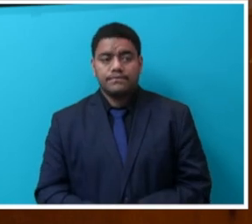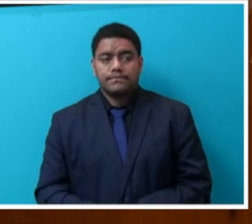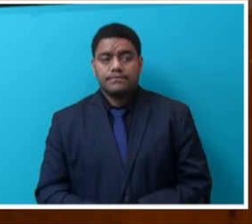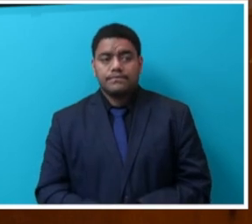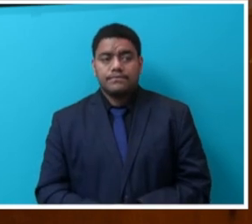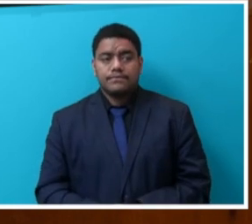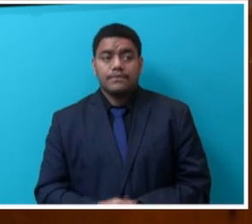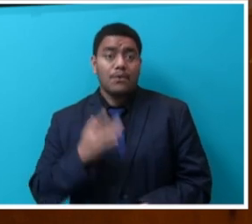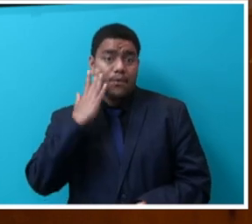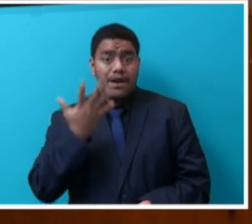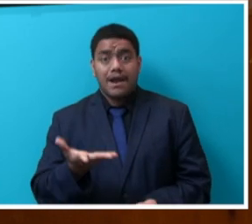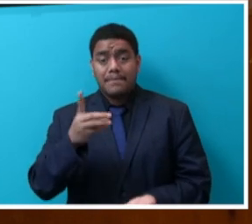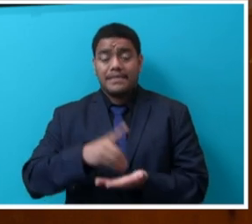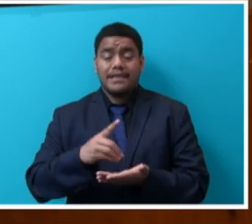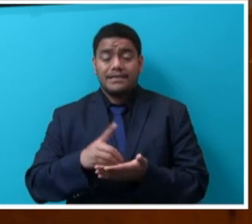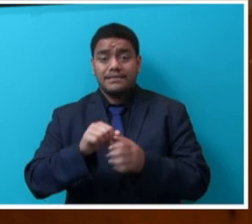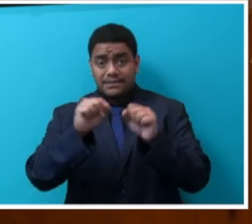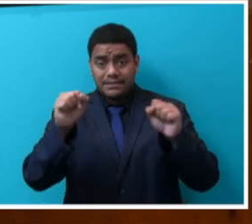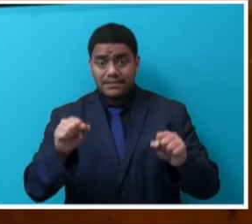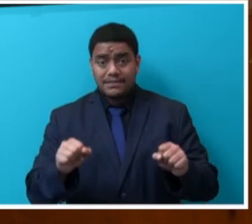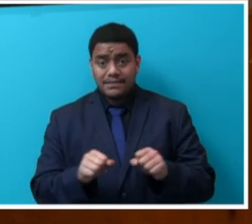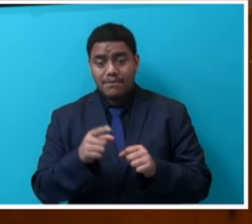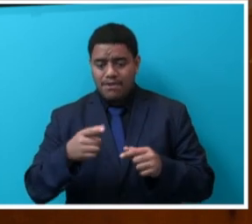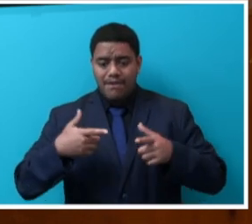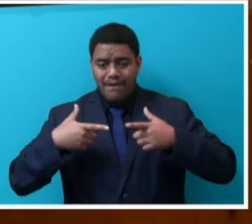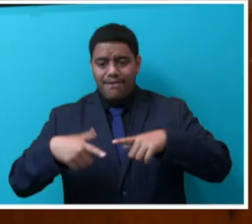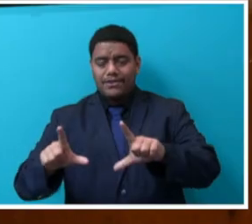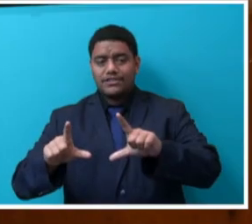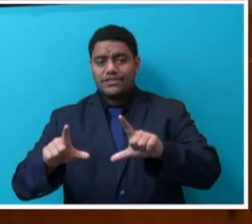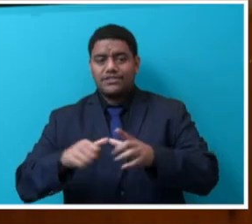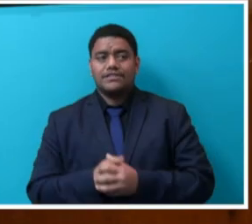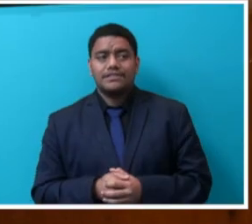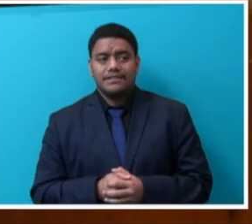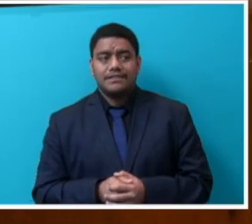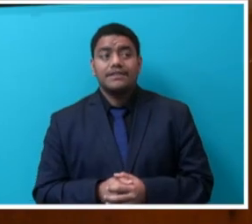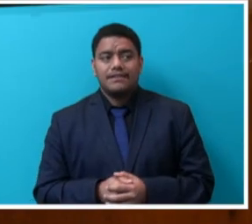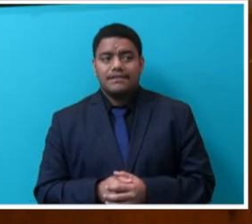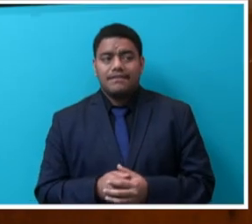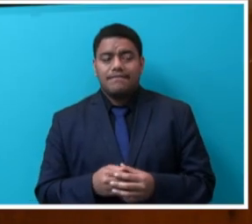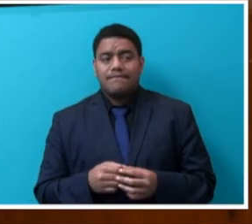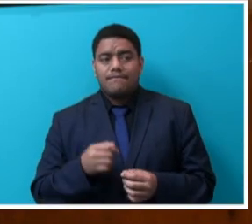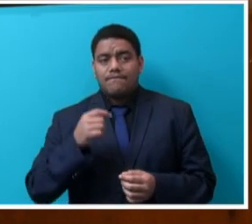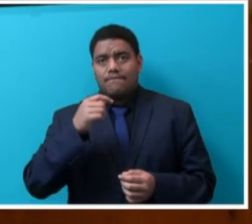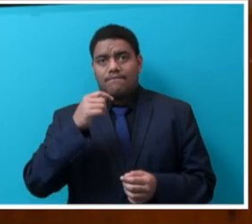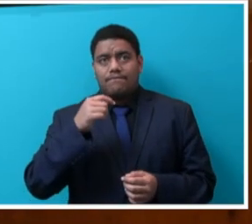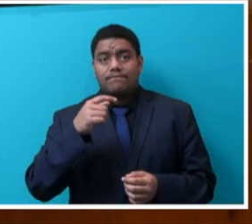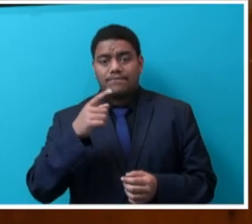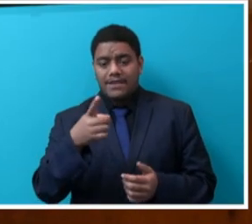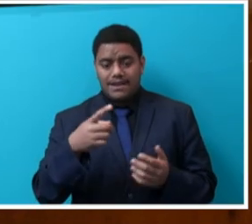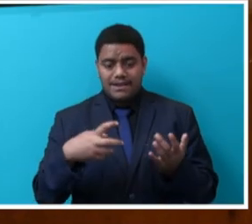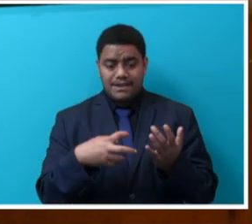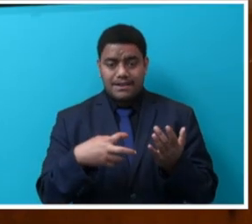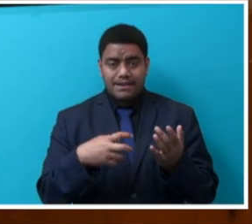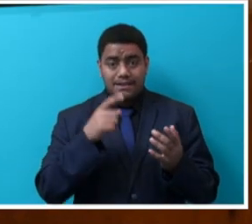When the upgraded system was first launched, you couldn't transfer money from one e-ticket card to